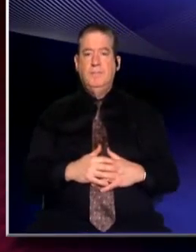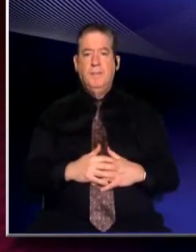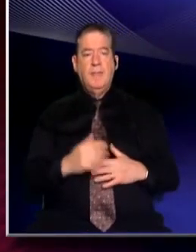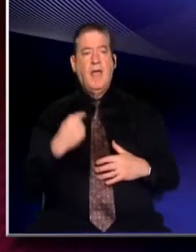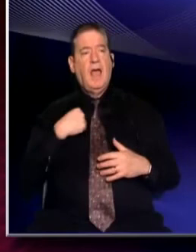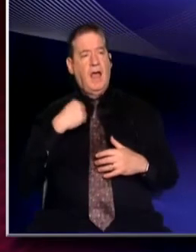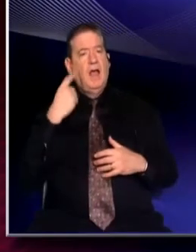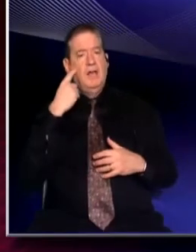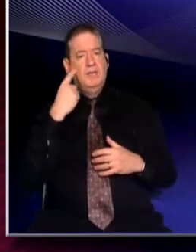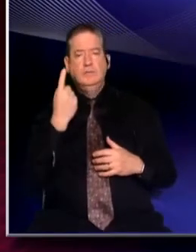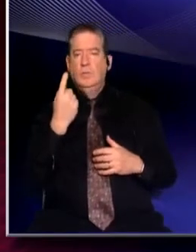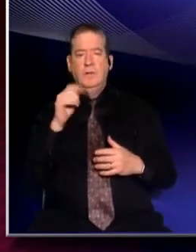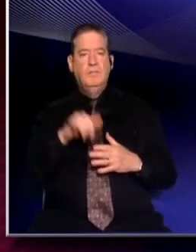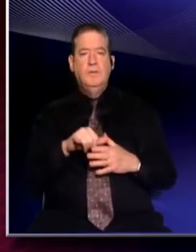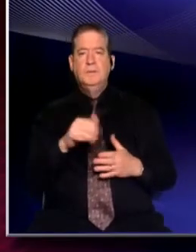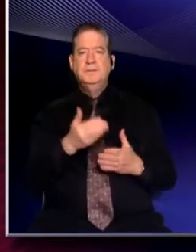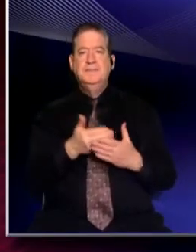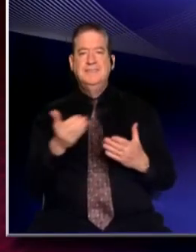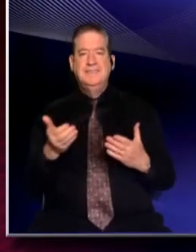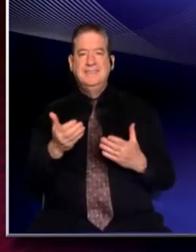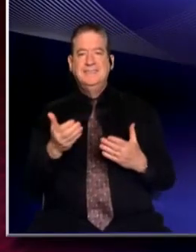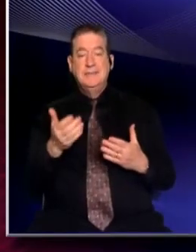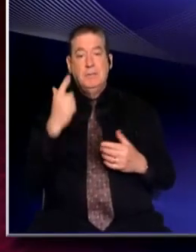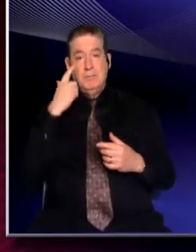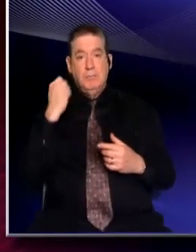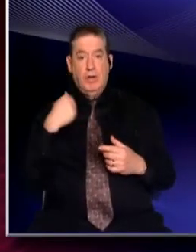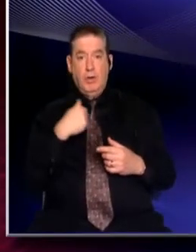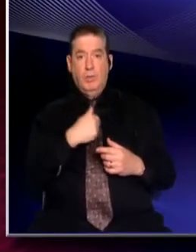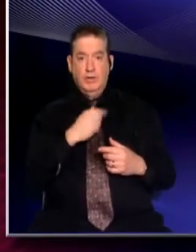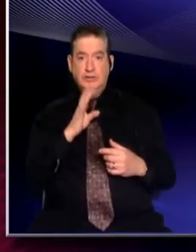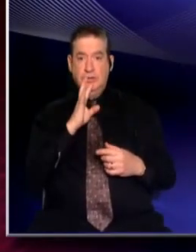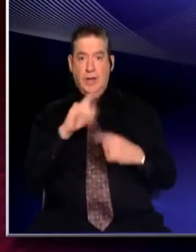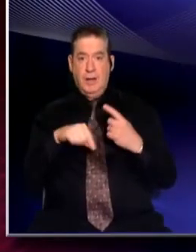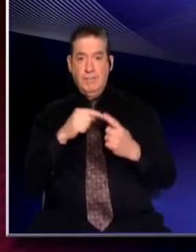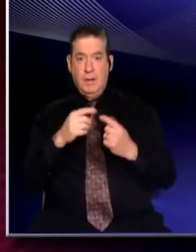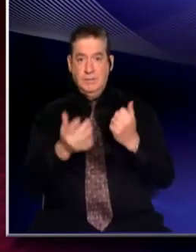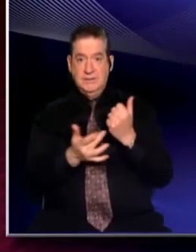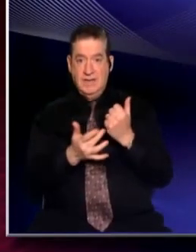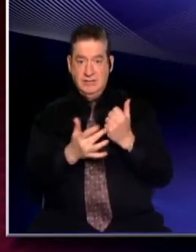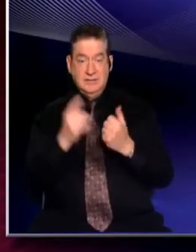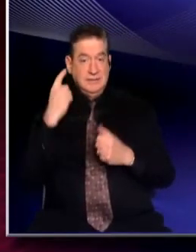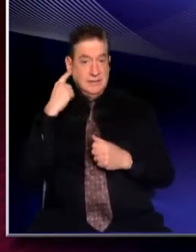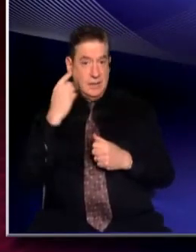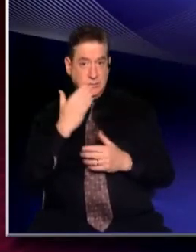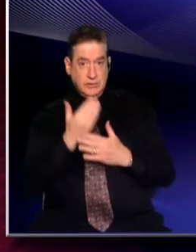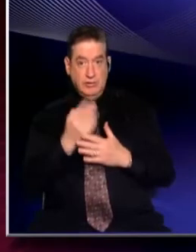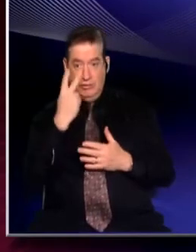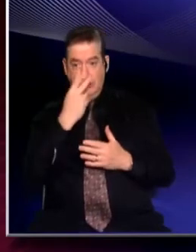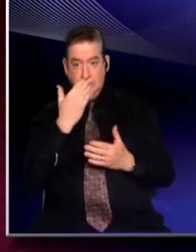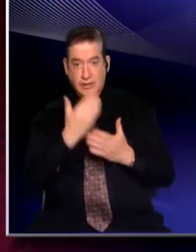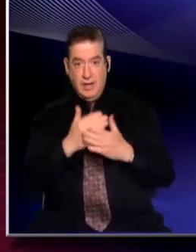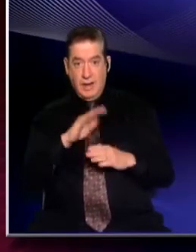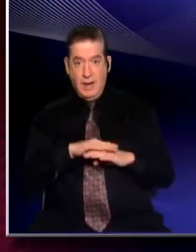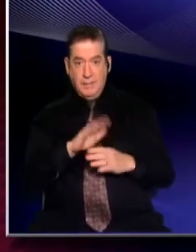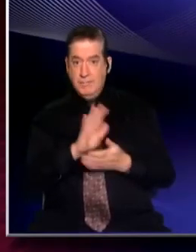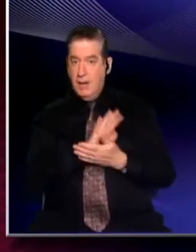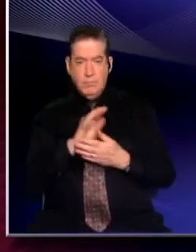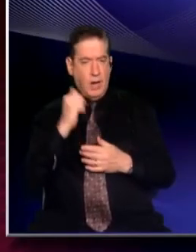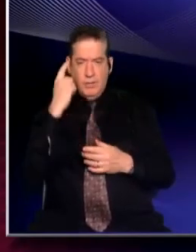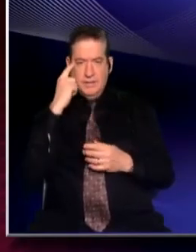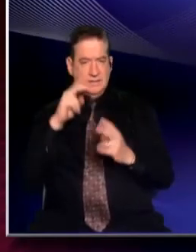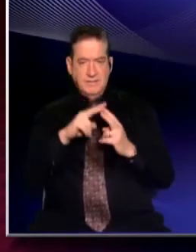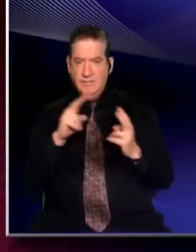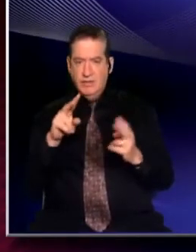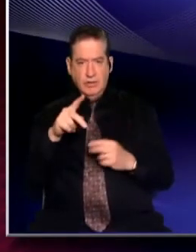I think this is one of these things just, because we're talking about technology, it sounds good, it looks good on paper, but I just don't think it's very